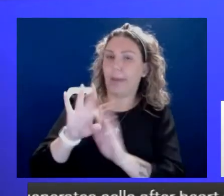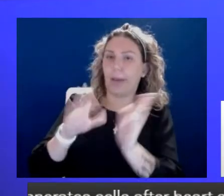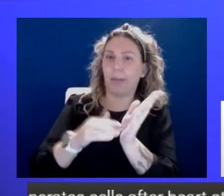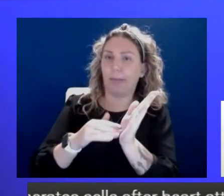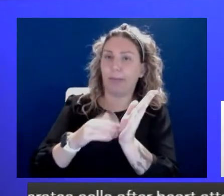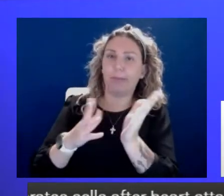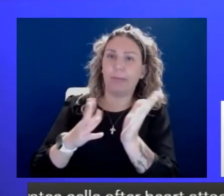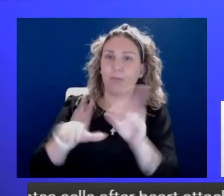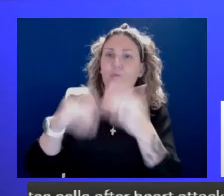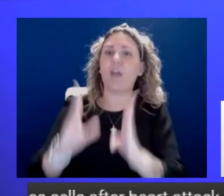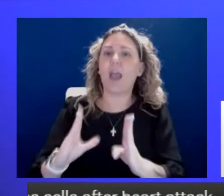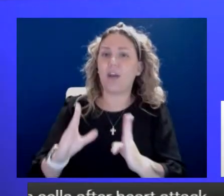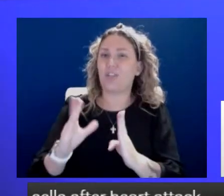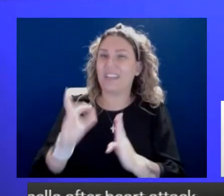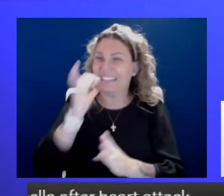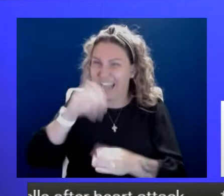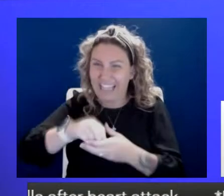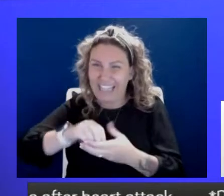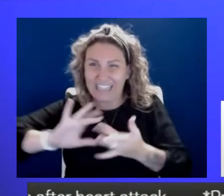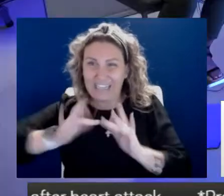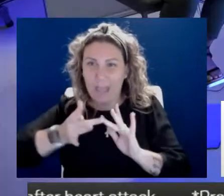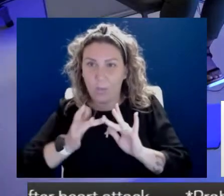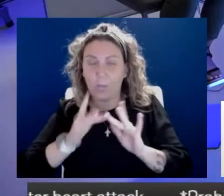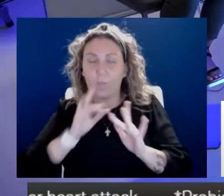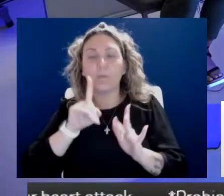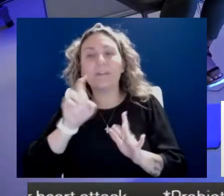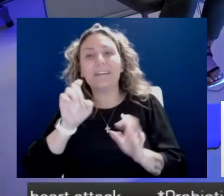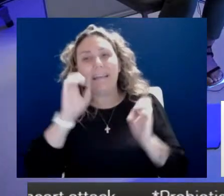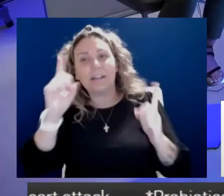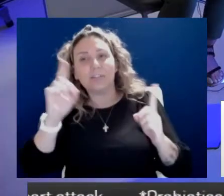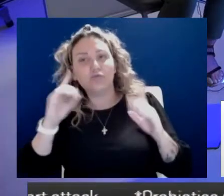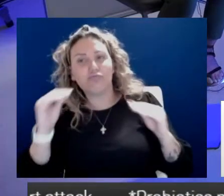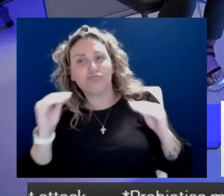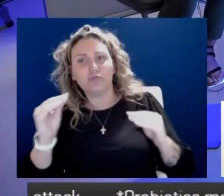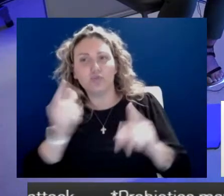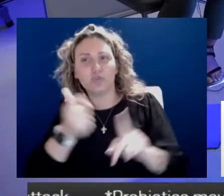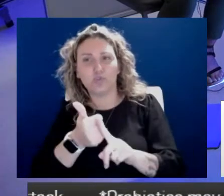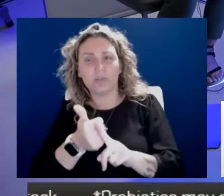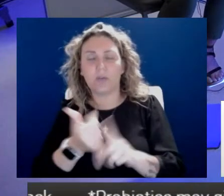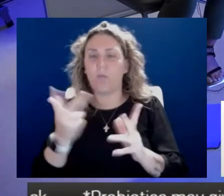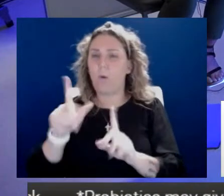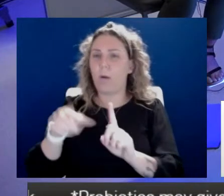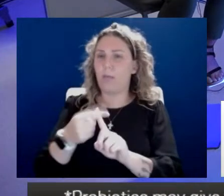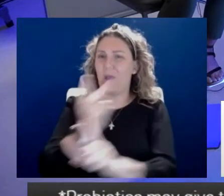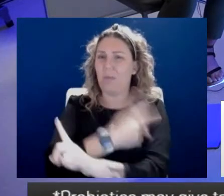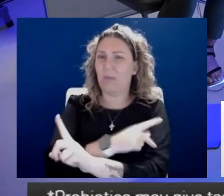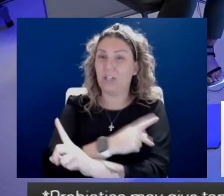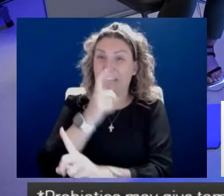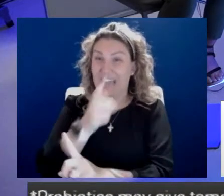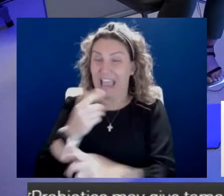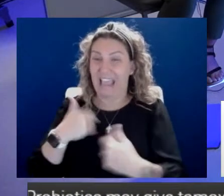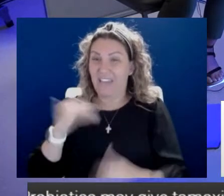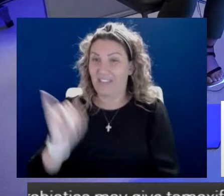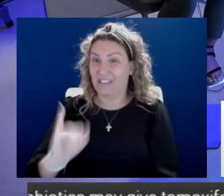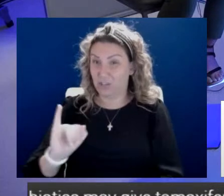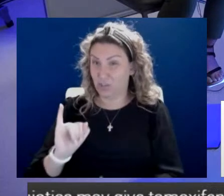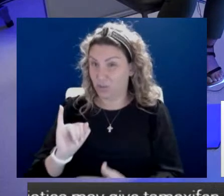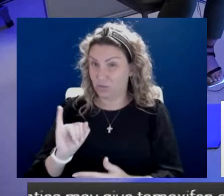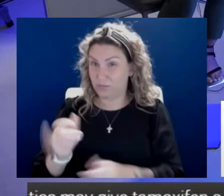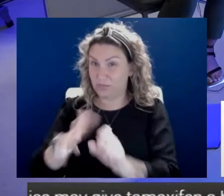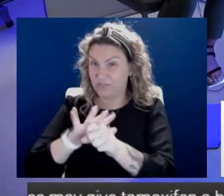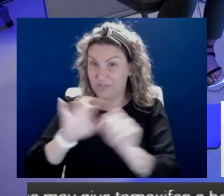it's just important to educate yourself and do your research. So what about patients who do not have insurance coverage? Are we able to help them in any